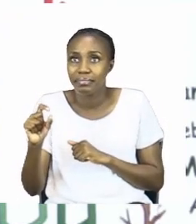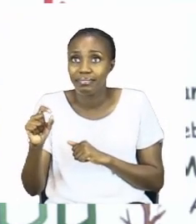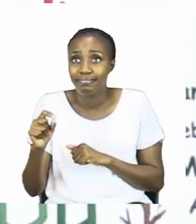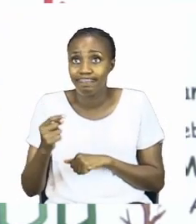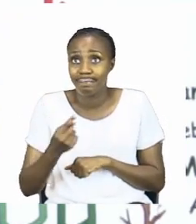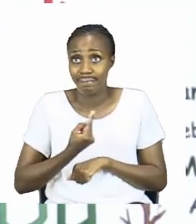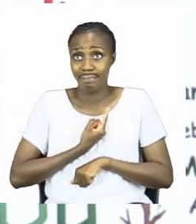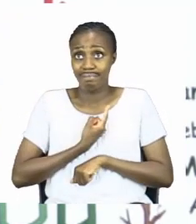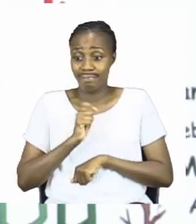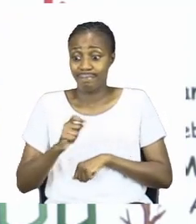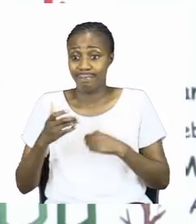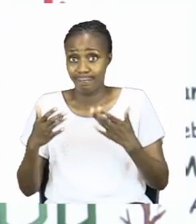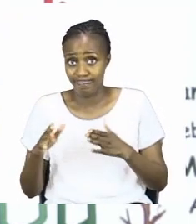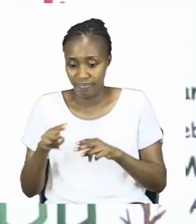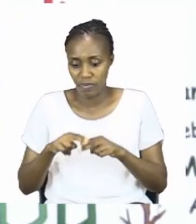word jump.